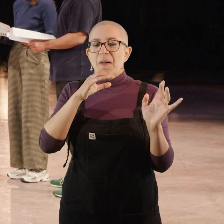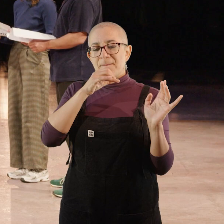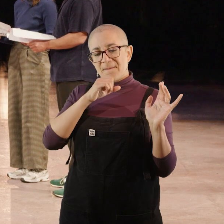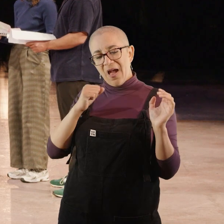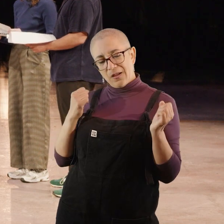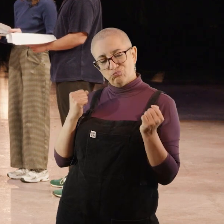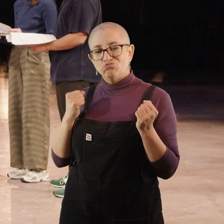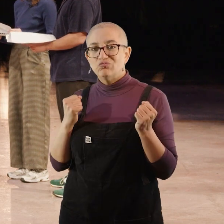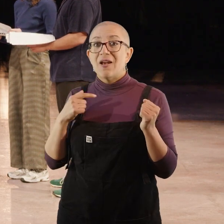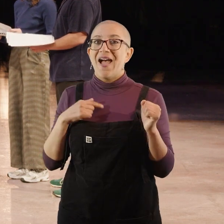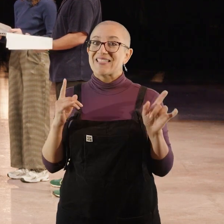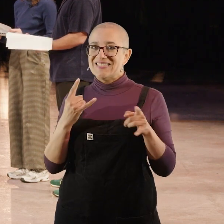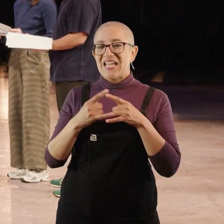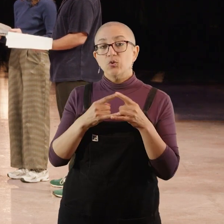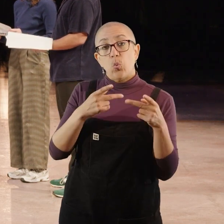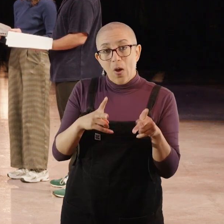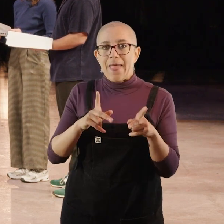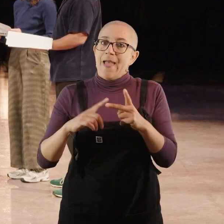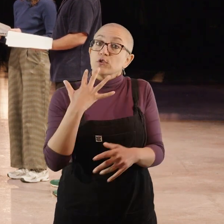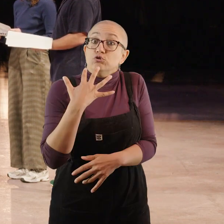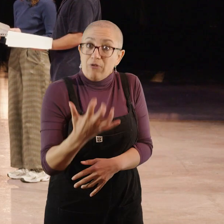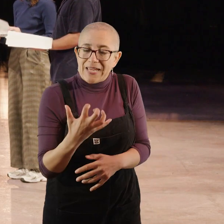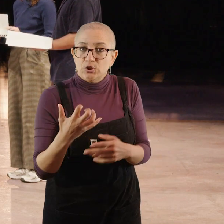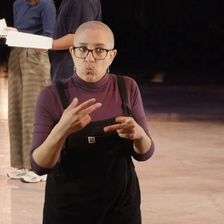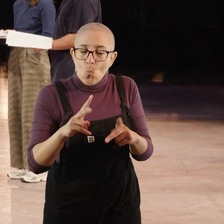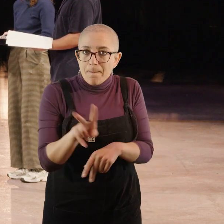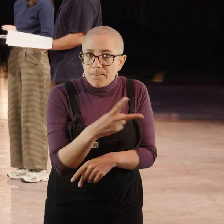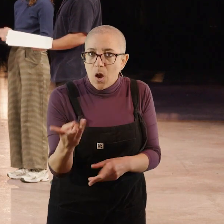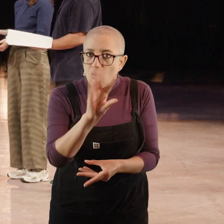to it, as well as a courageous aspect to it as well. So yeah, she